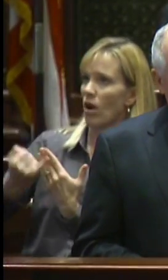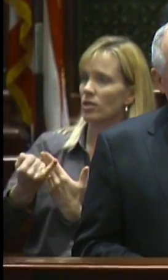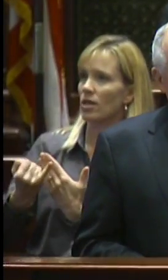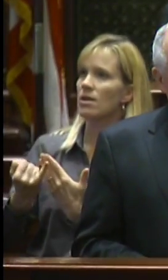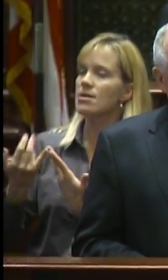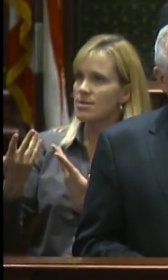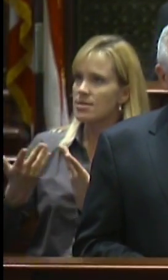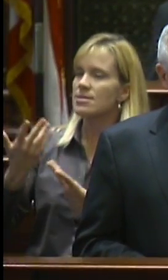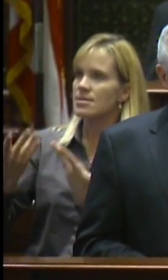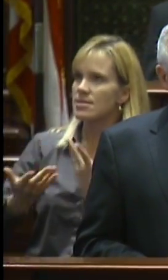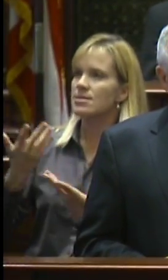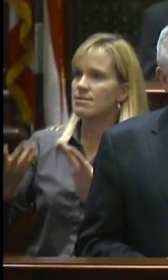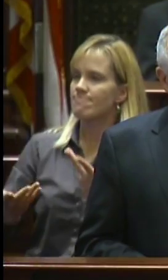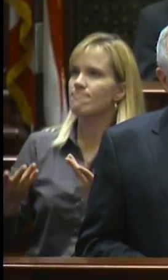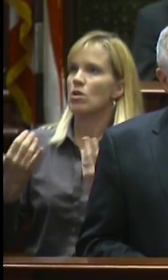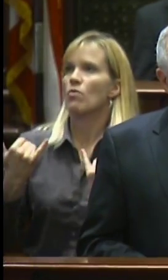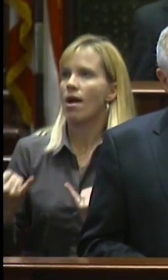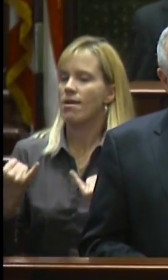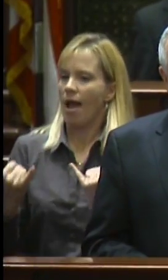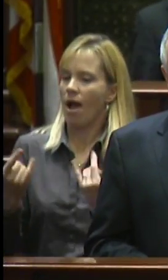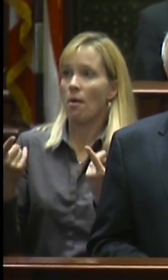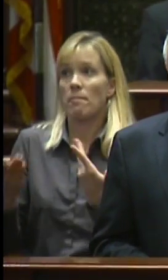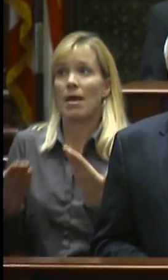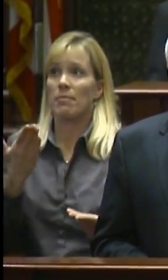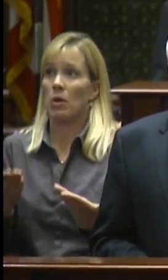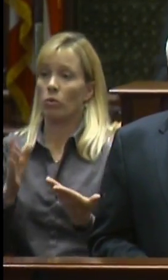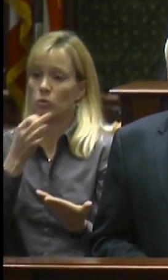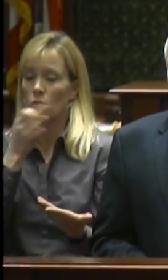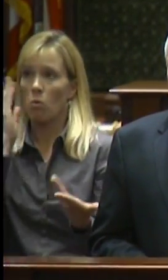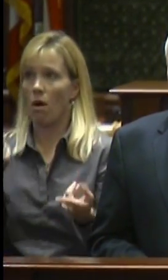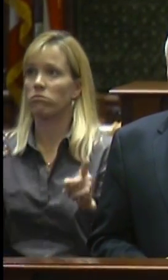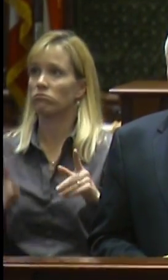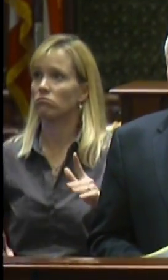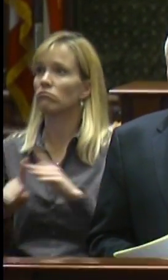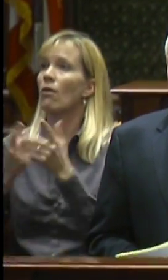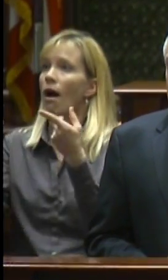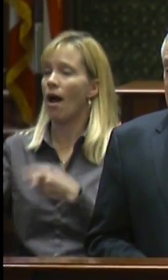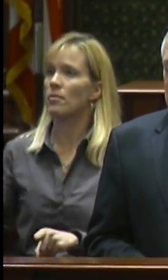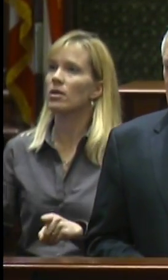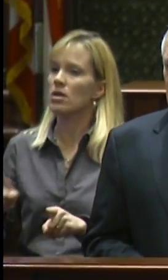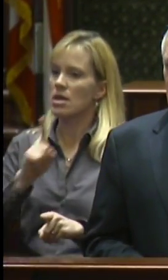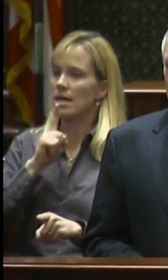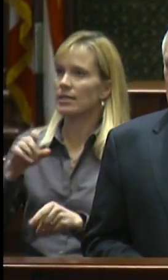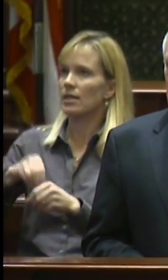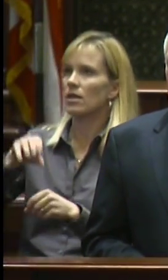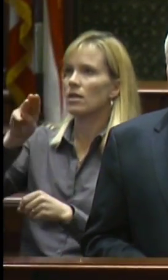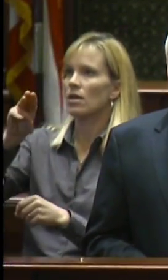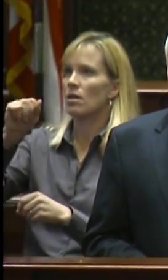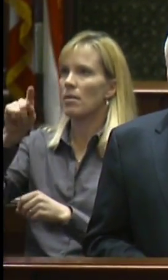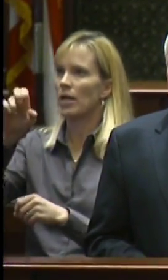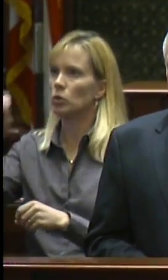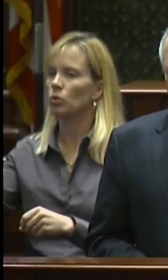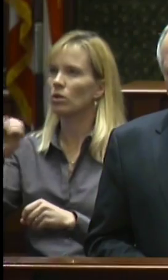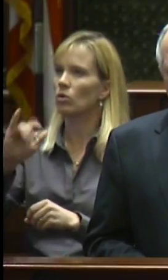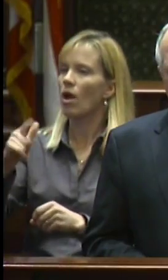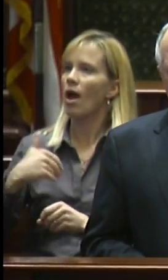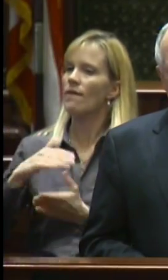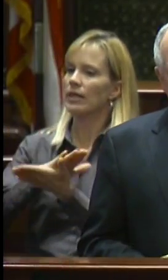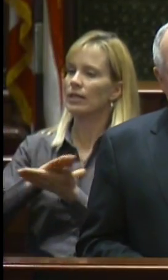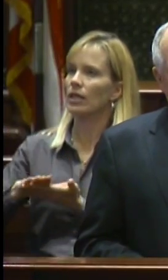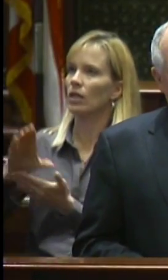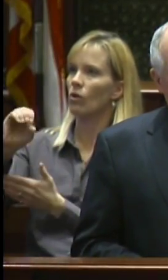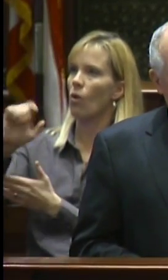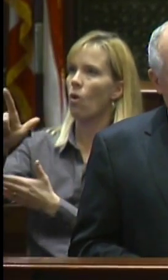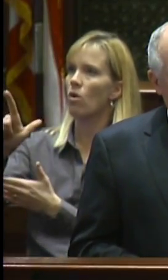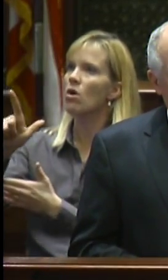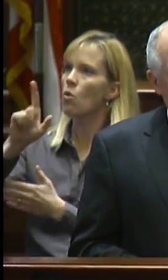is on the drawing boards and hopefully close to fruition, located in Mattoon, Illinois, where we have clean coal and we